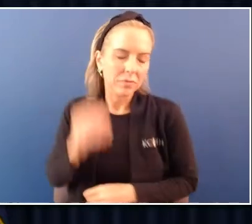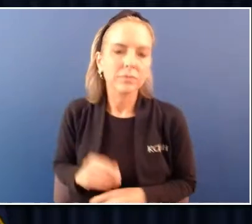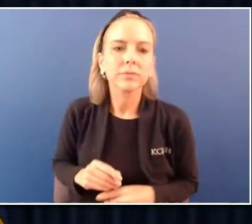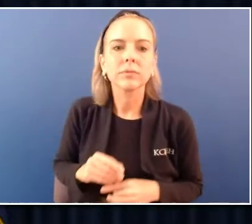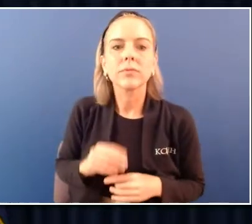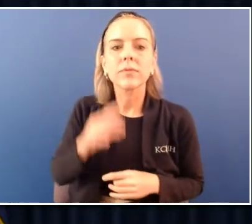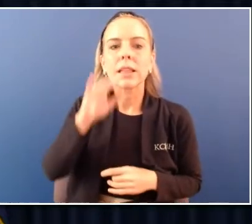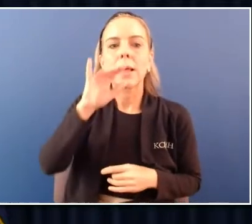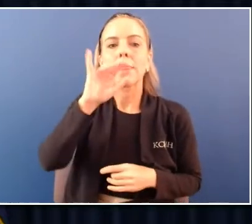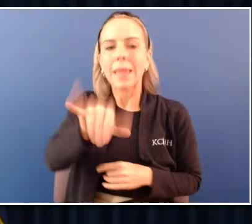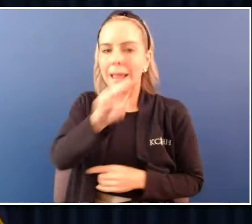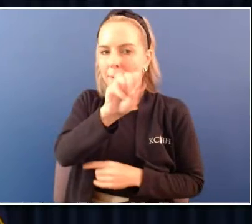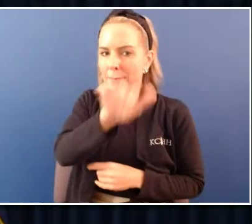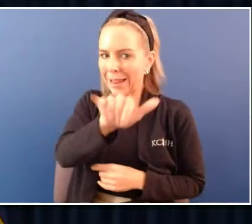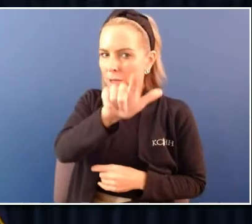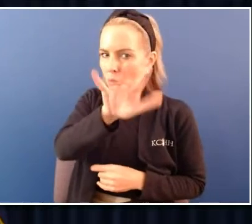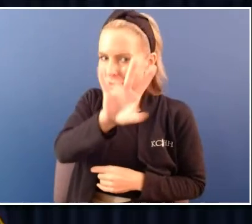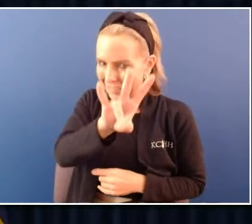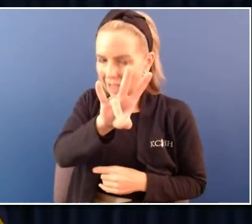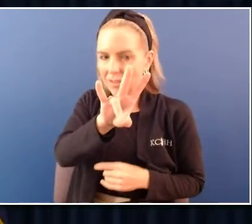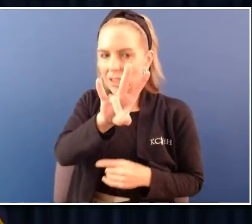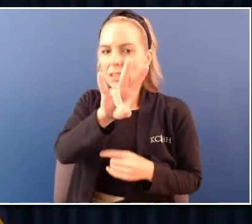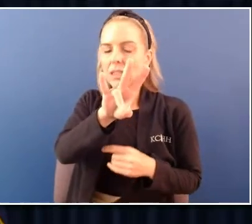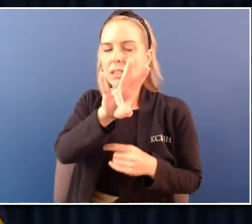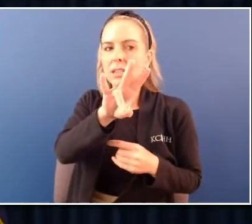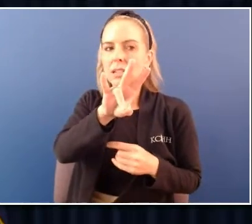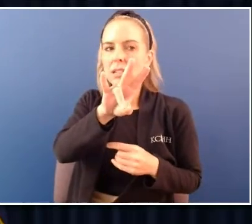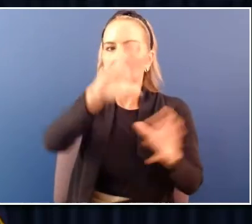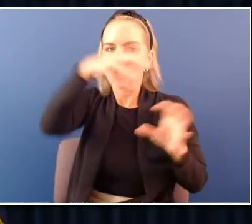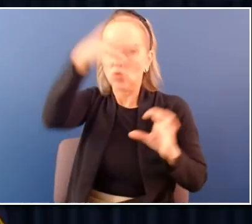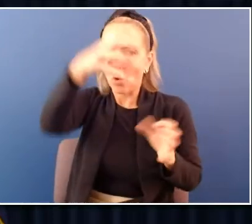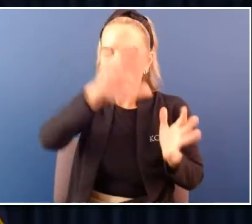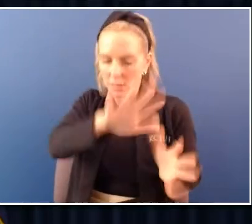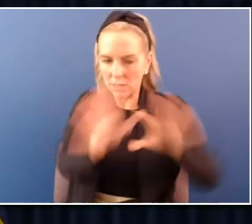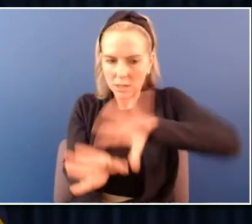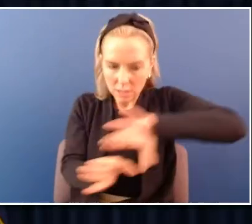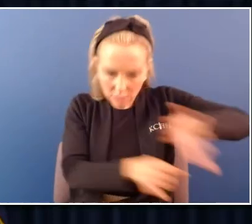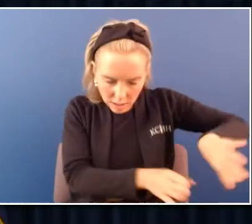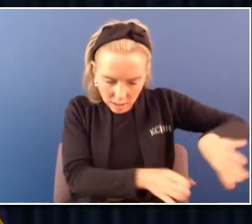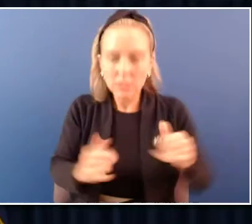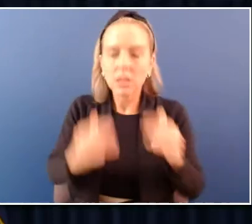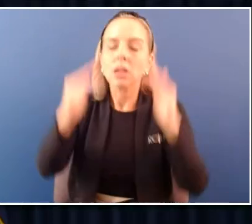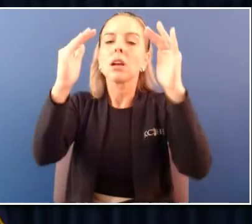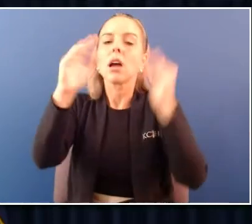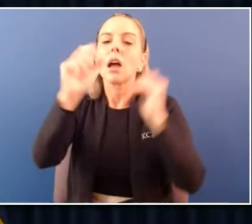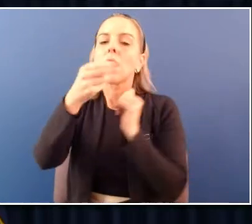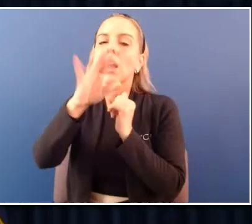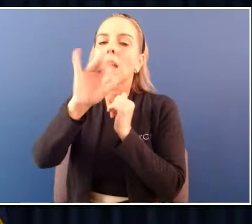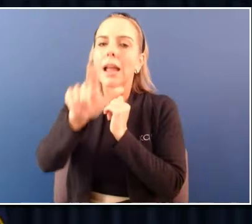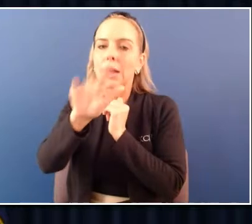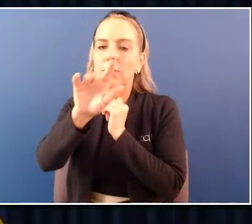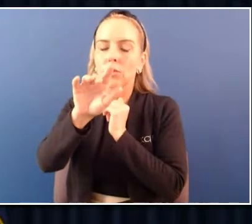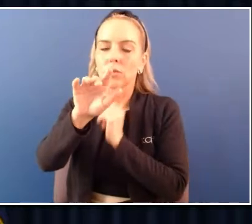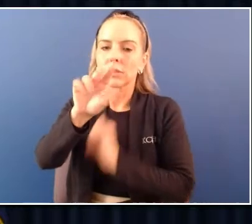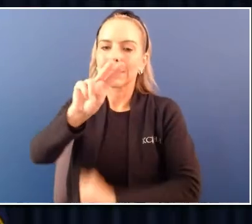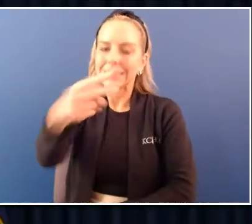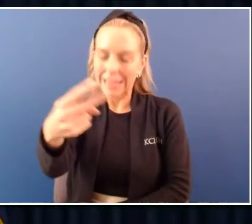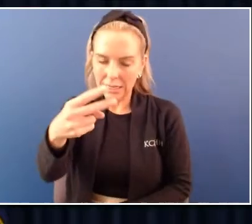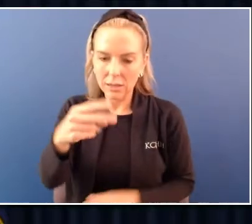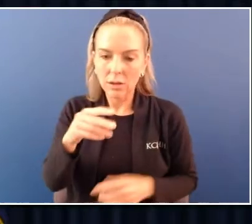May 27th storms and the updates. Let's move to April 2nd. Families in